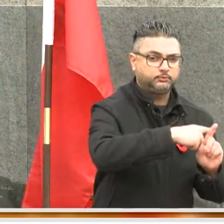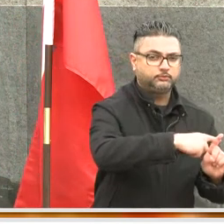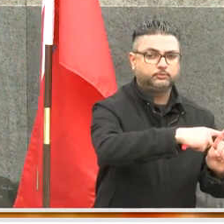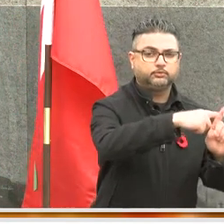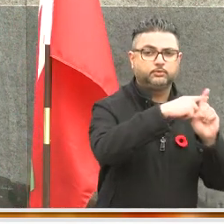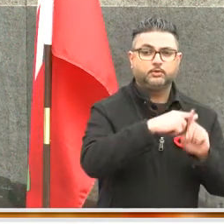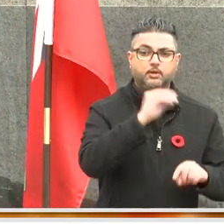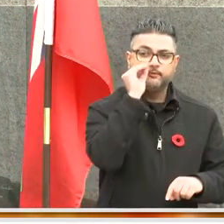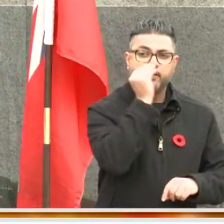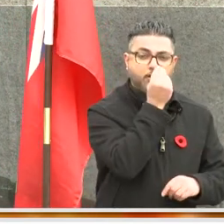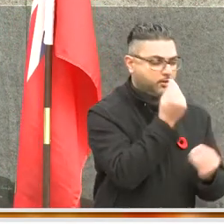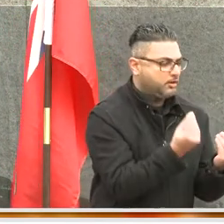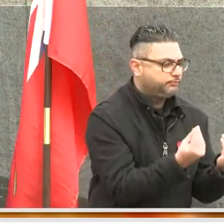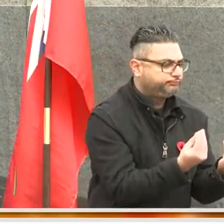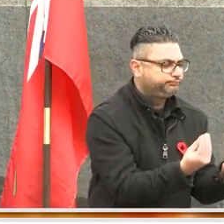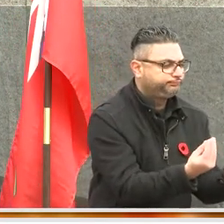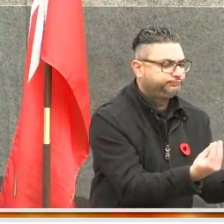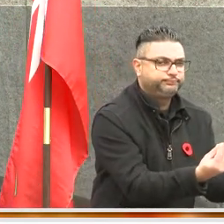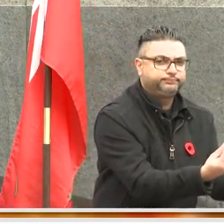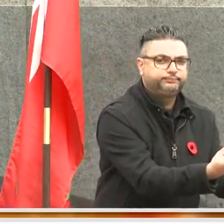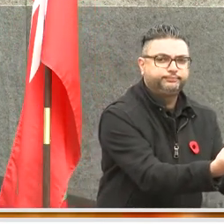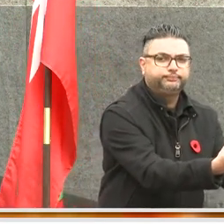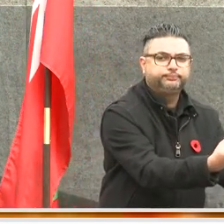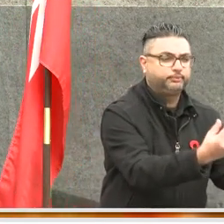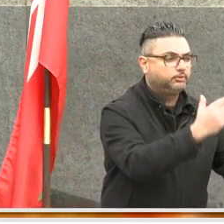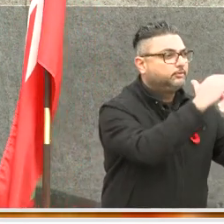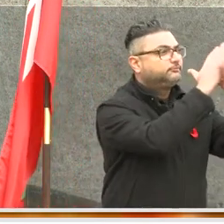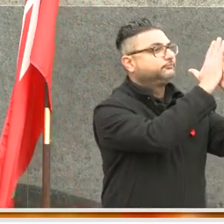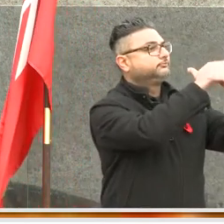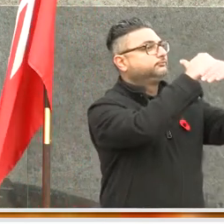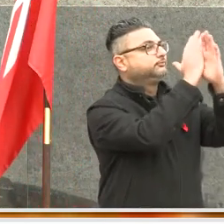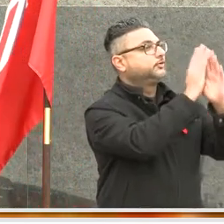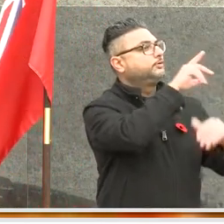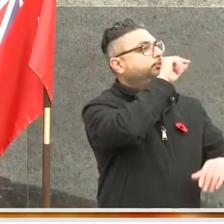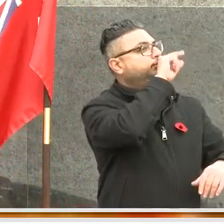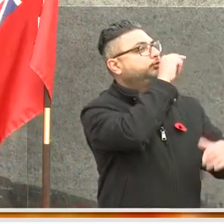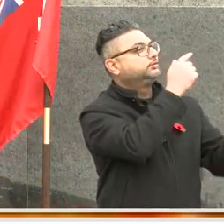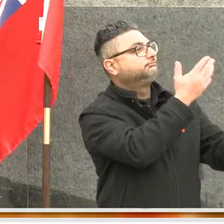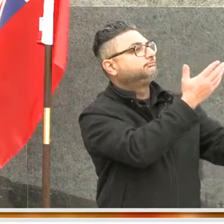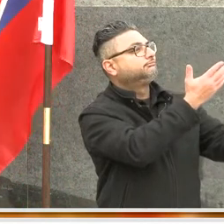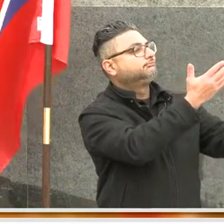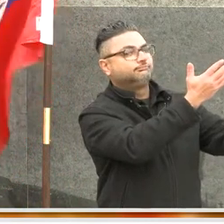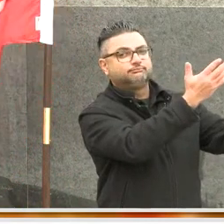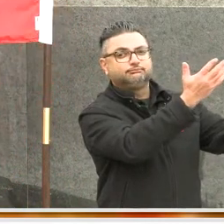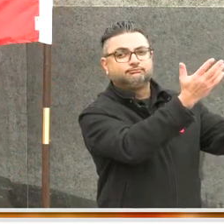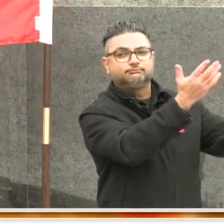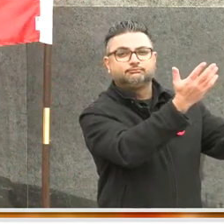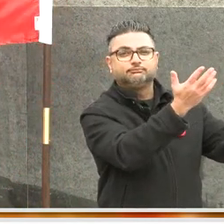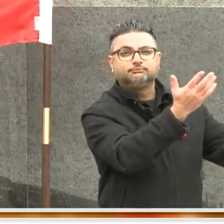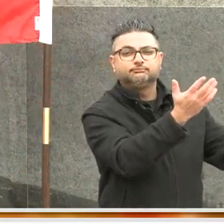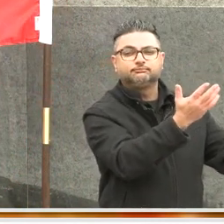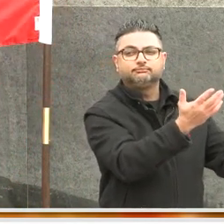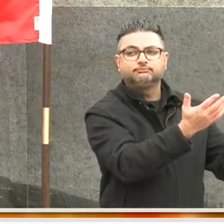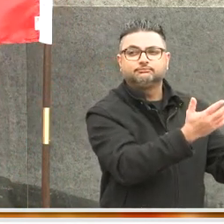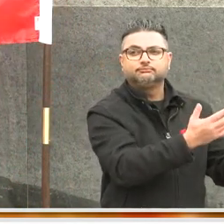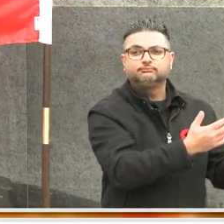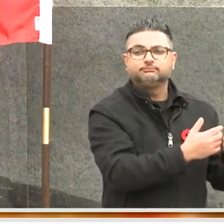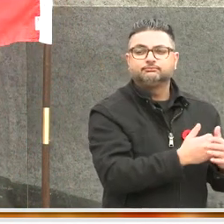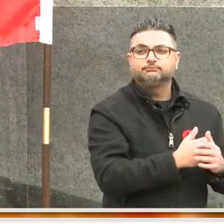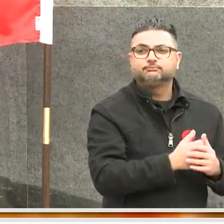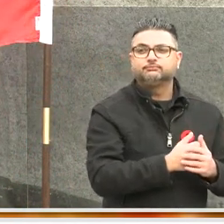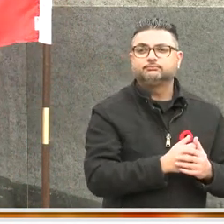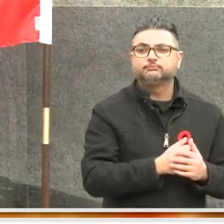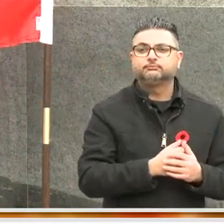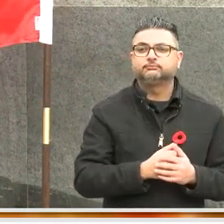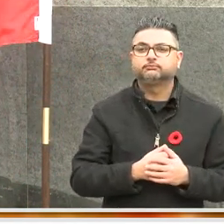the sky, the lark still bravely singing fly. Scarce heard amid the guns below, we are the